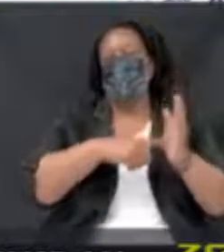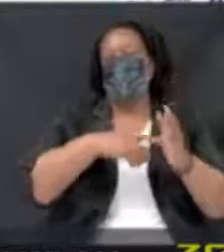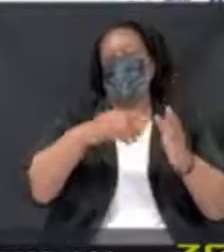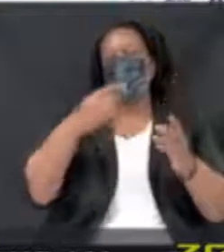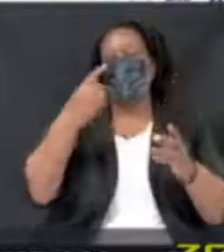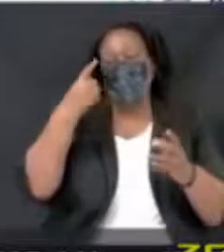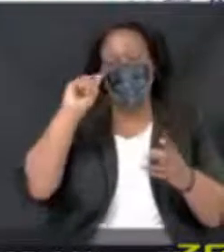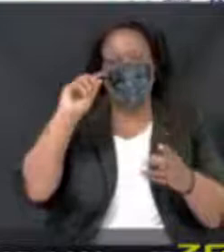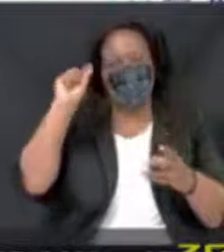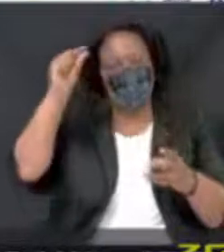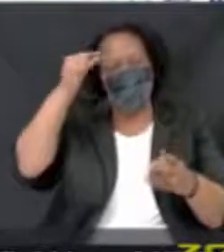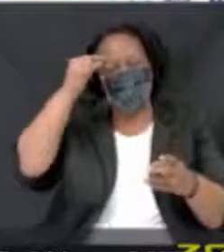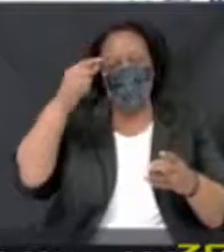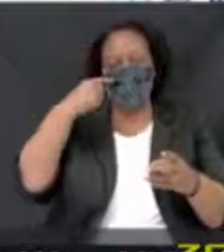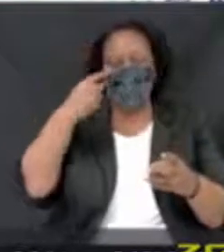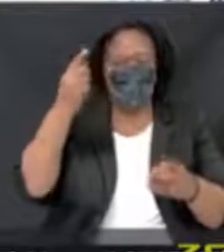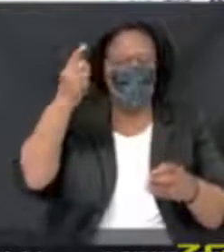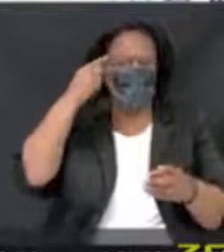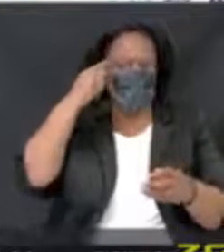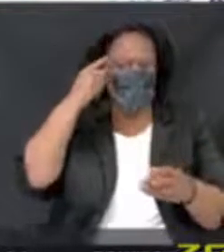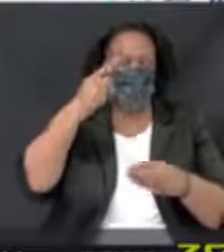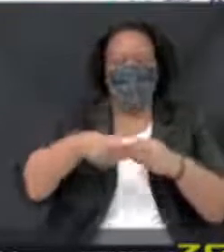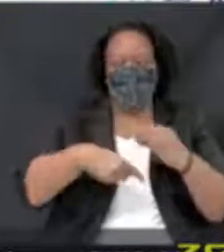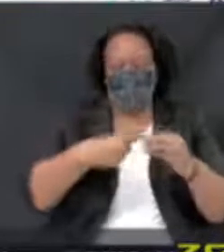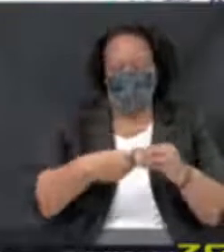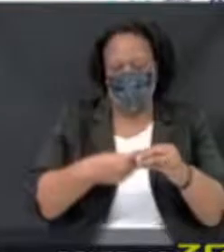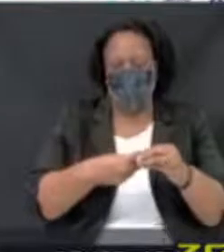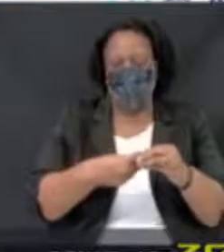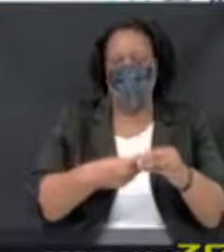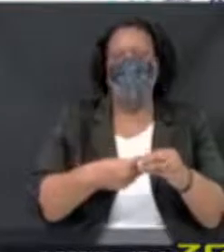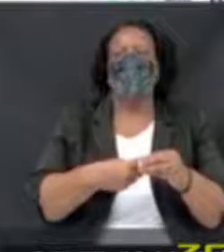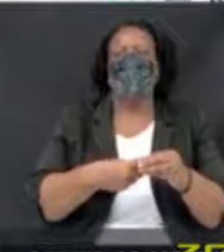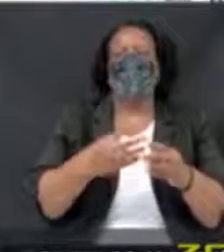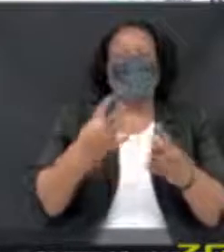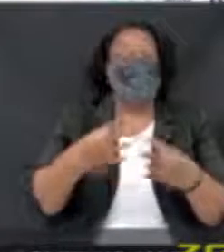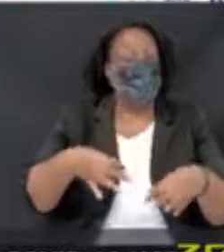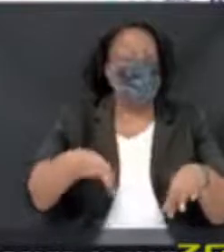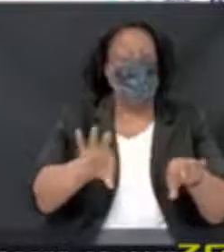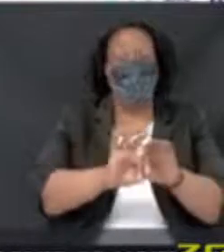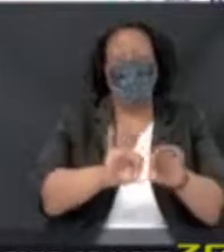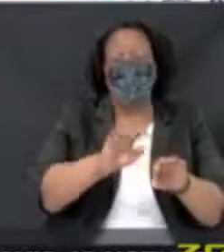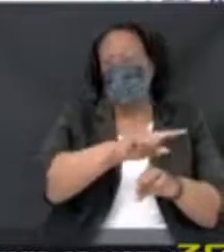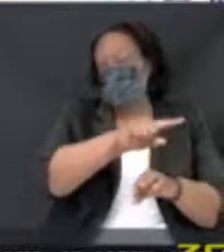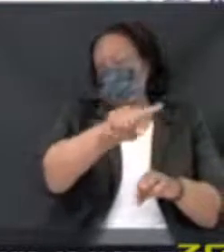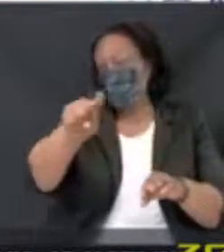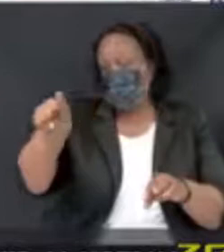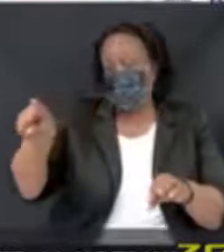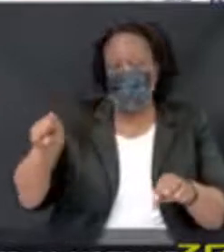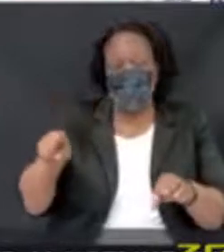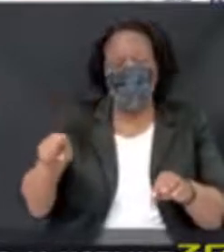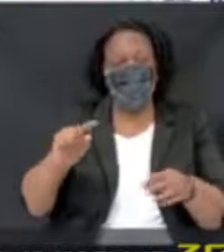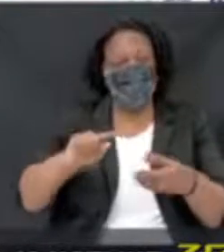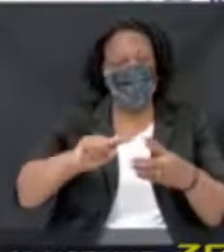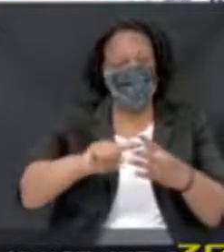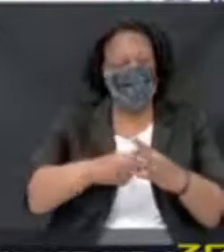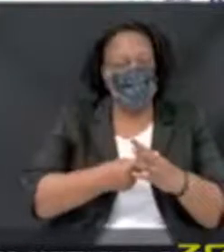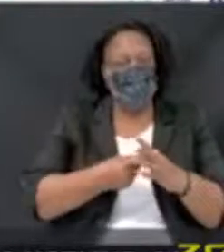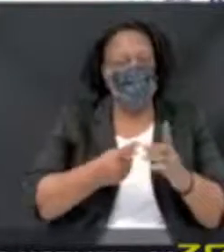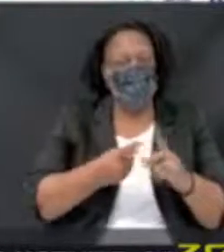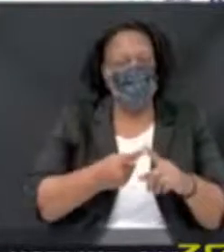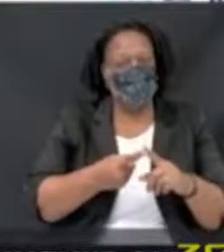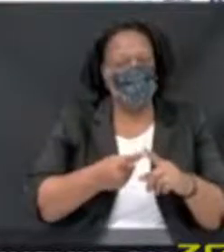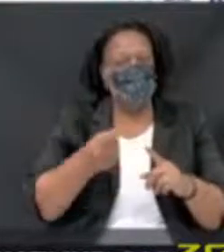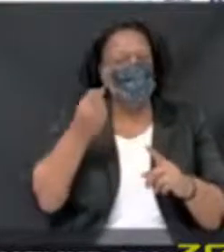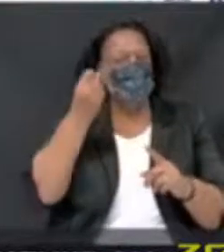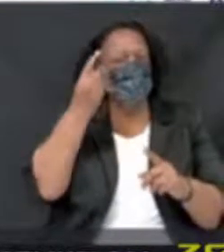for consideration, and it's important that you, the general public, begin to